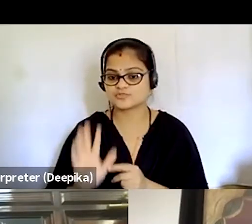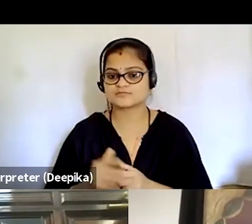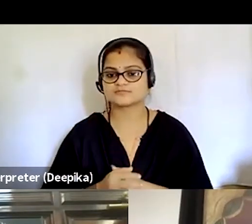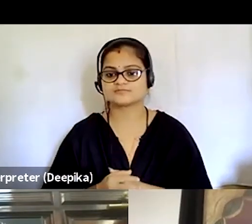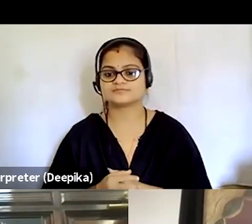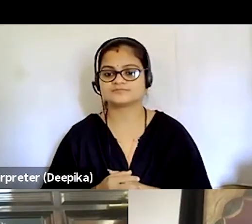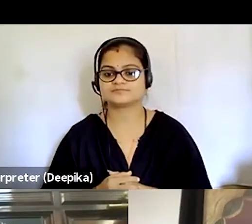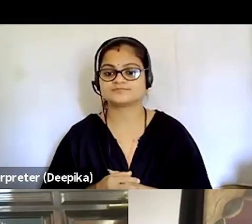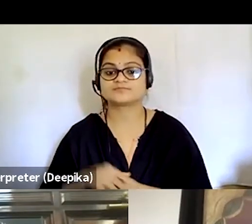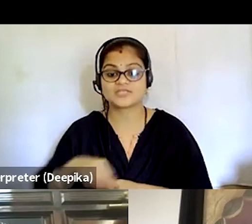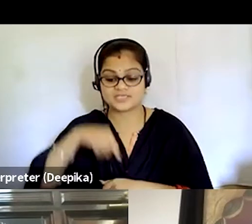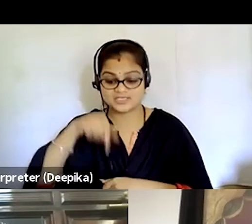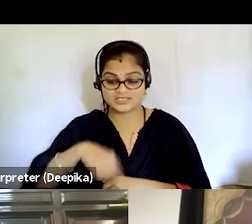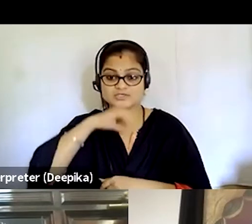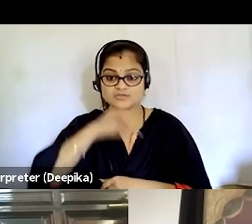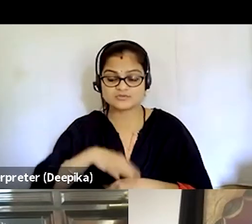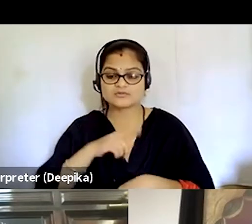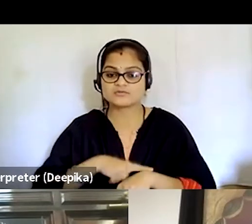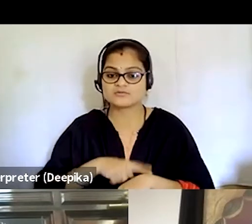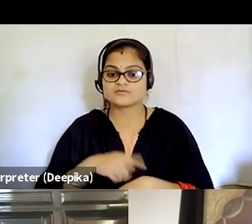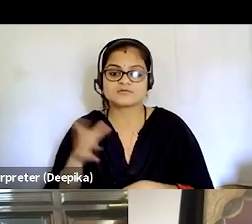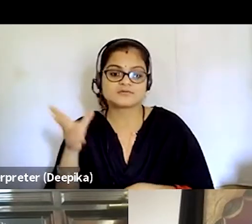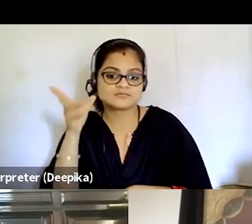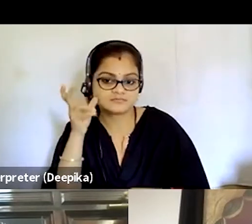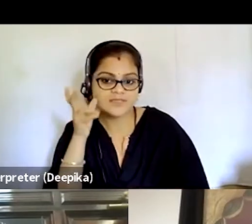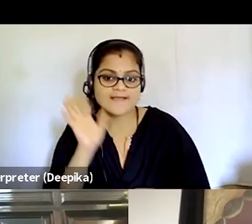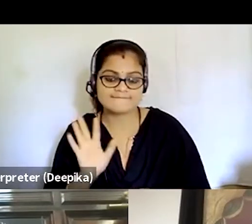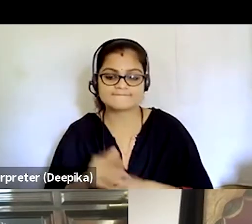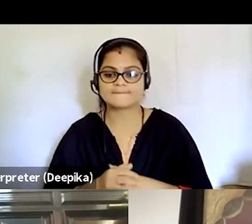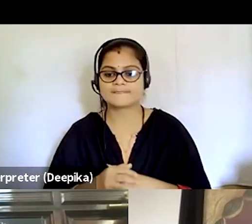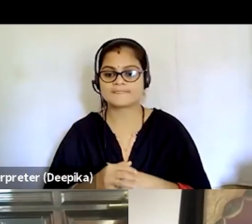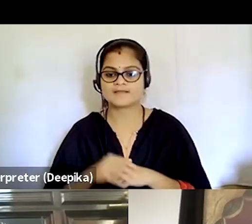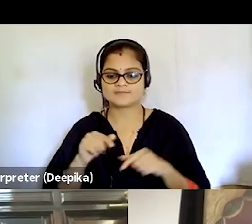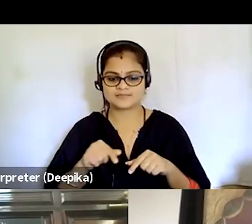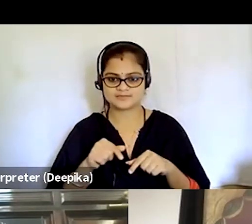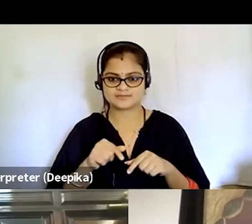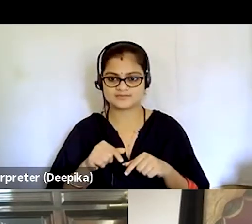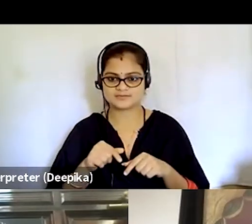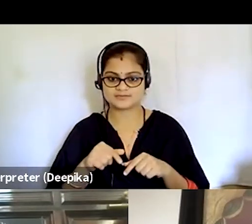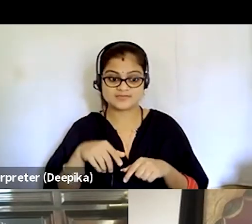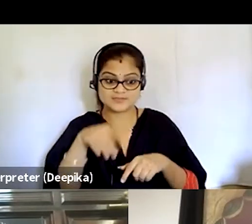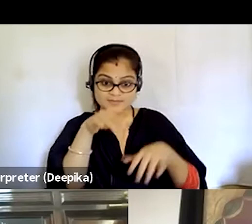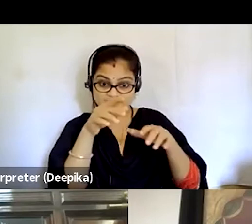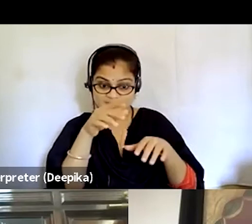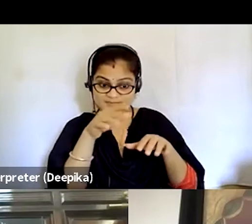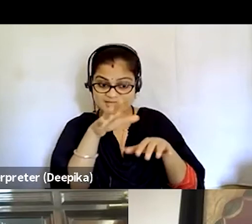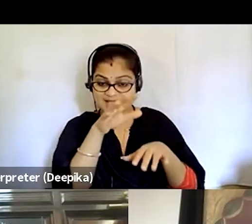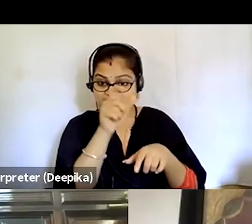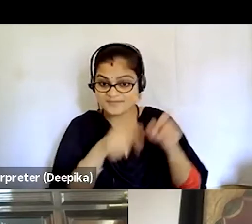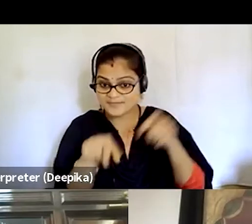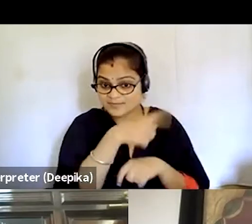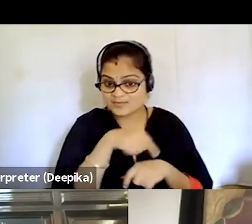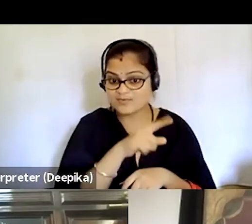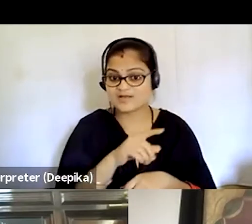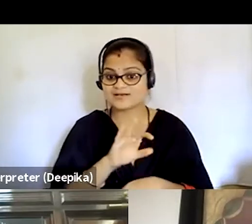and the way the younger generation sees it. So we saw a mix of, in fact, the audience profile basically expanded